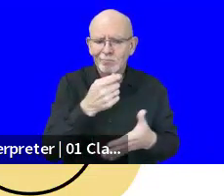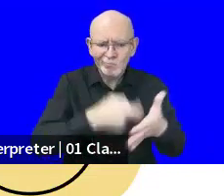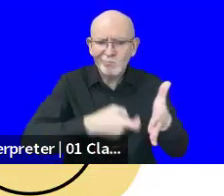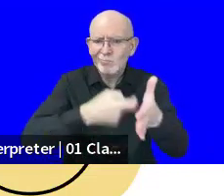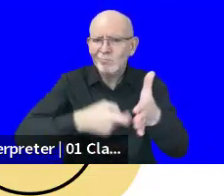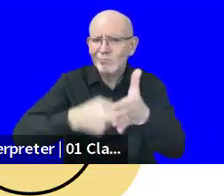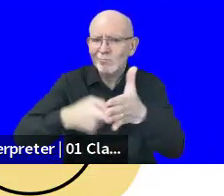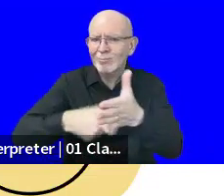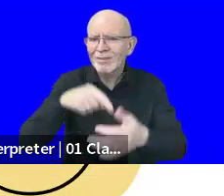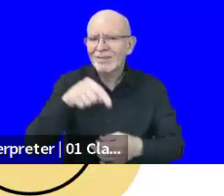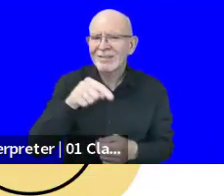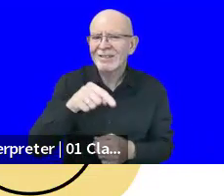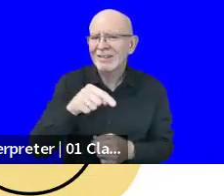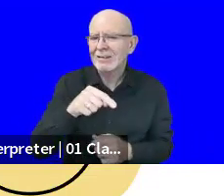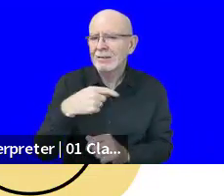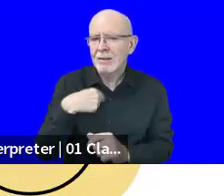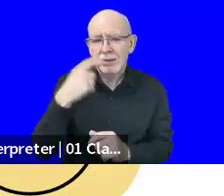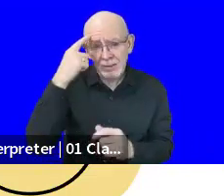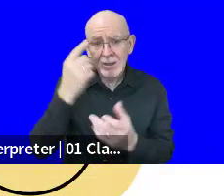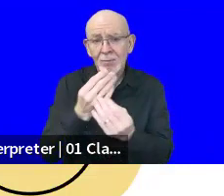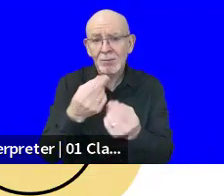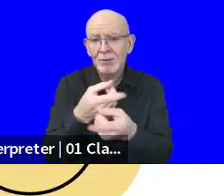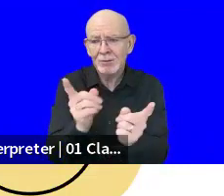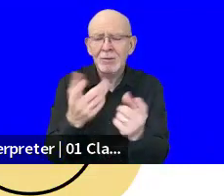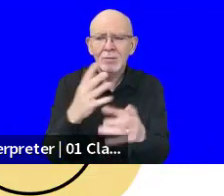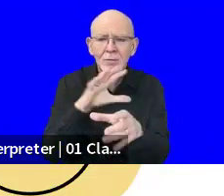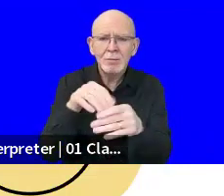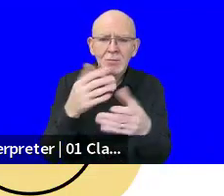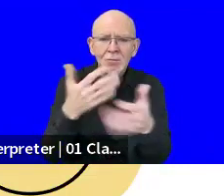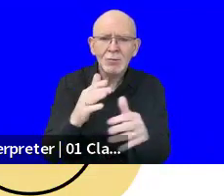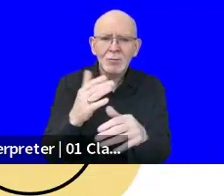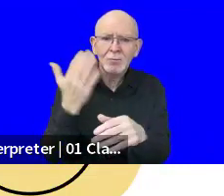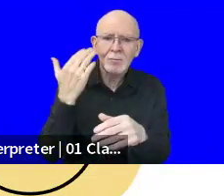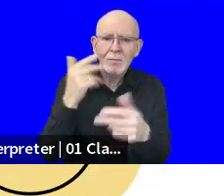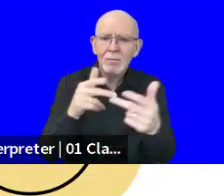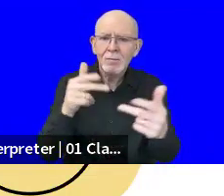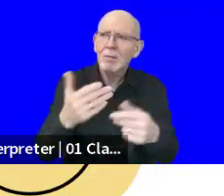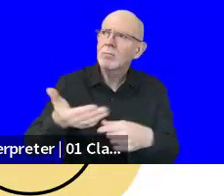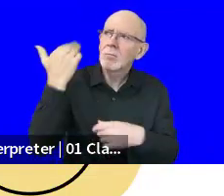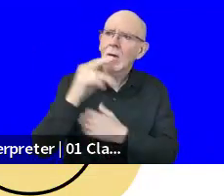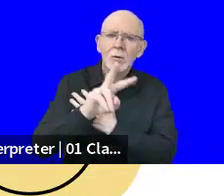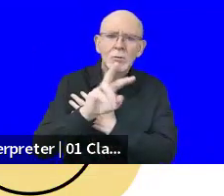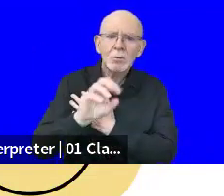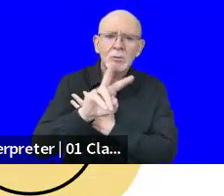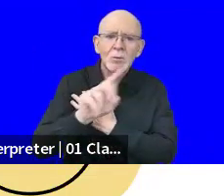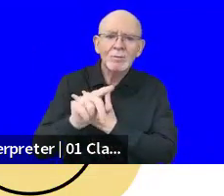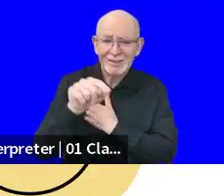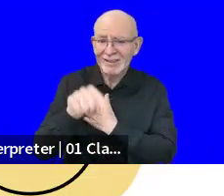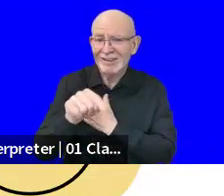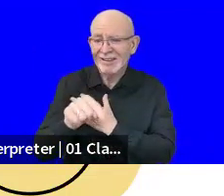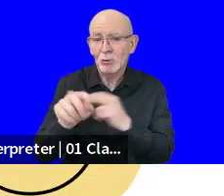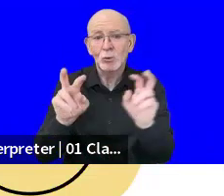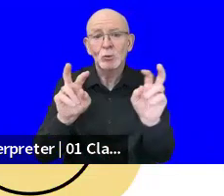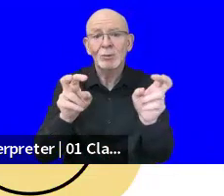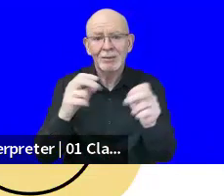in 2021. This is also a topic that we covered extensively in the course that we are doing with the